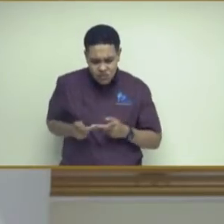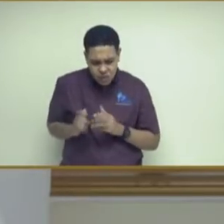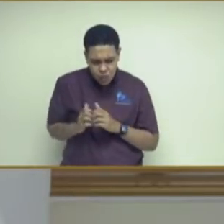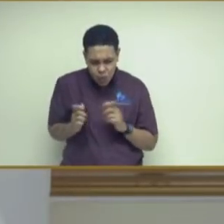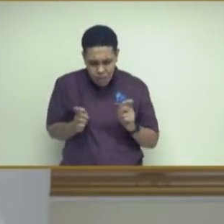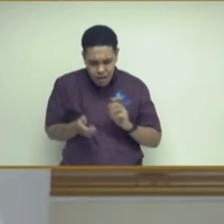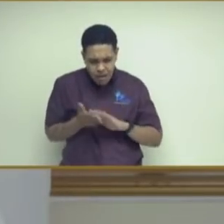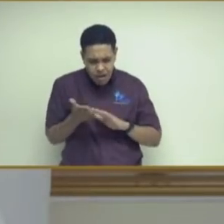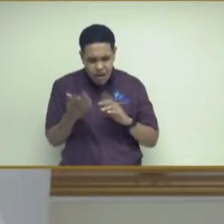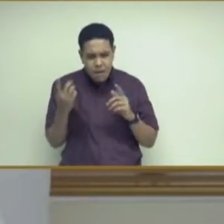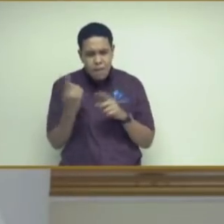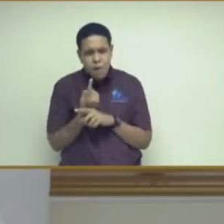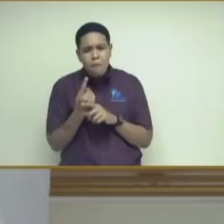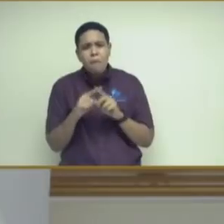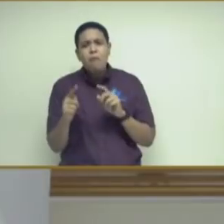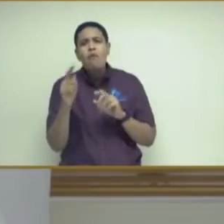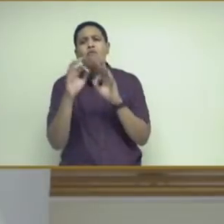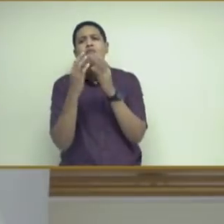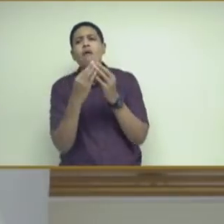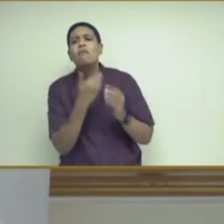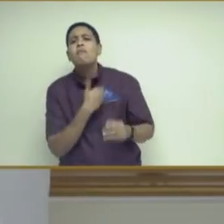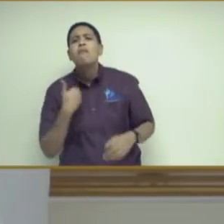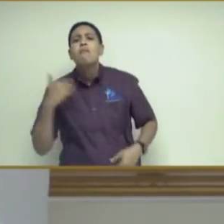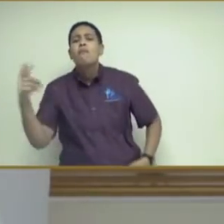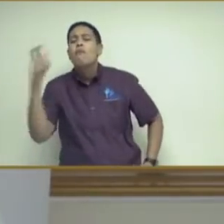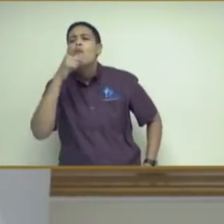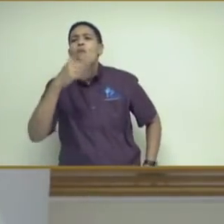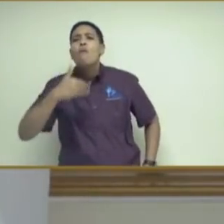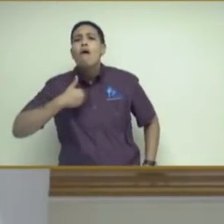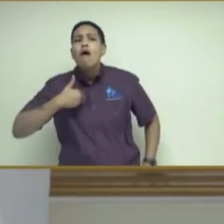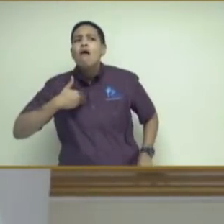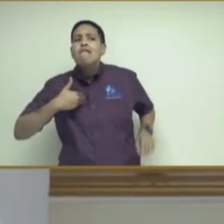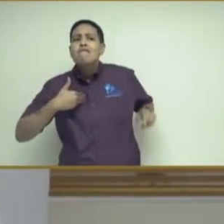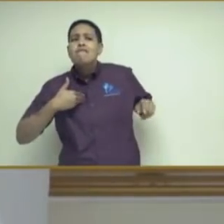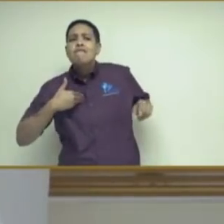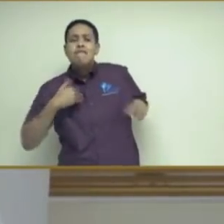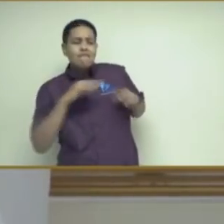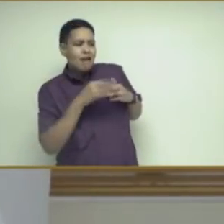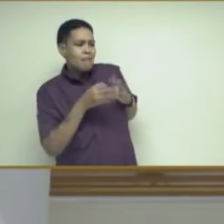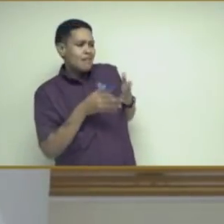also relatives who have their loved ones in these facilities.